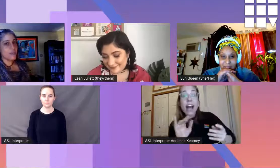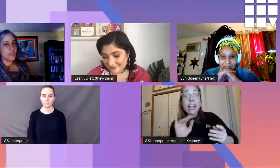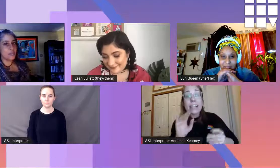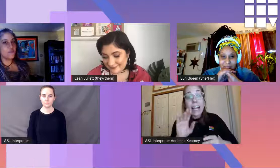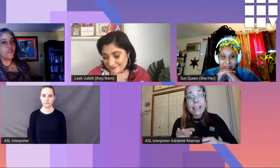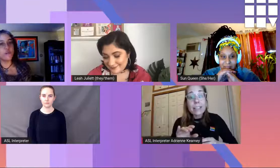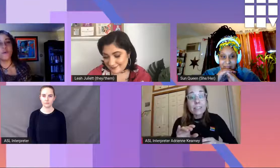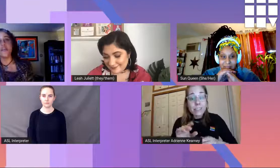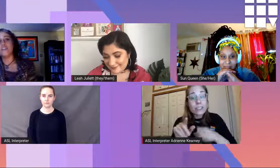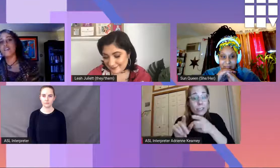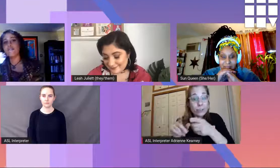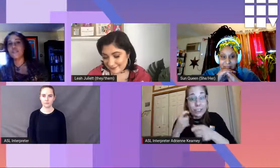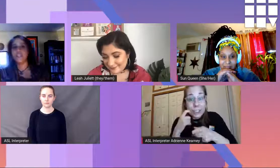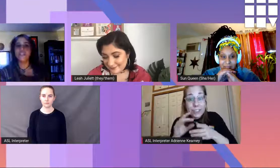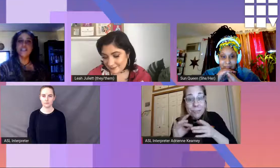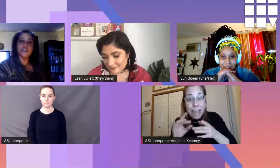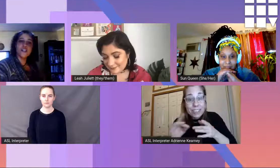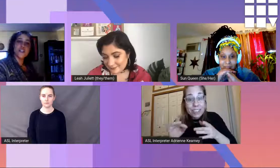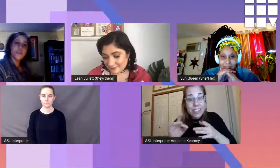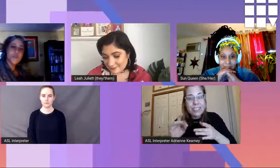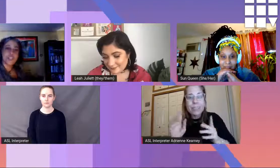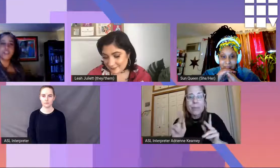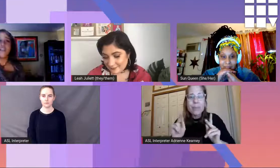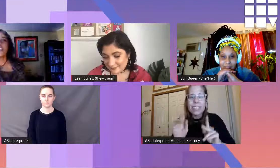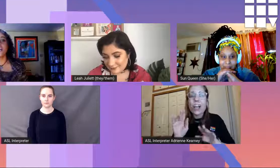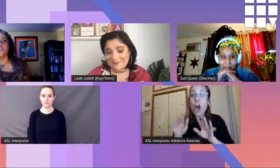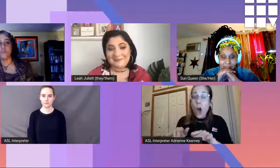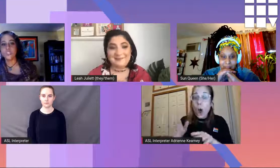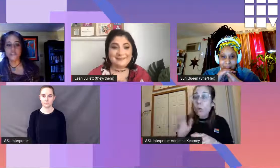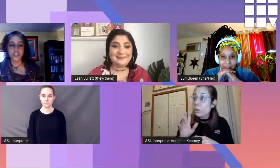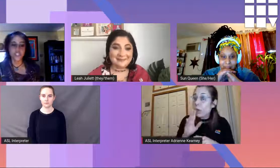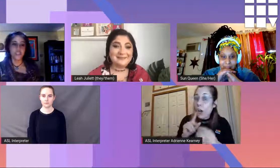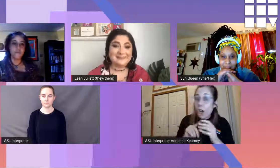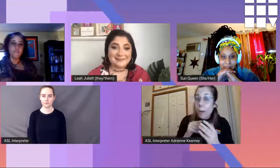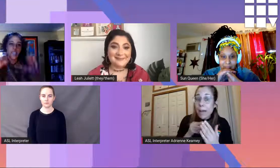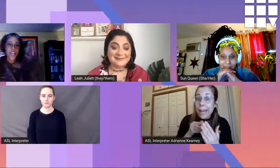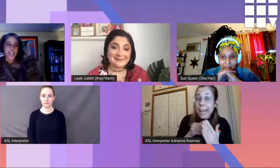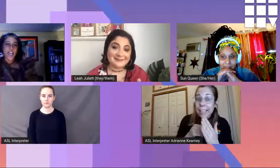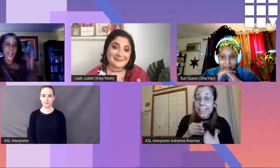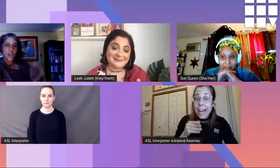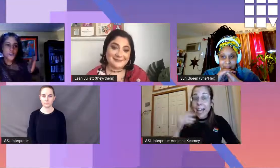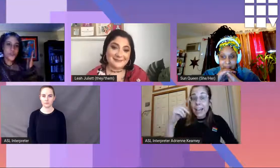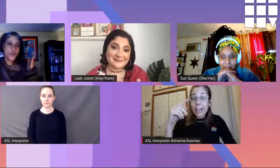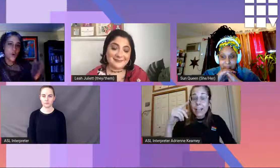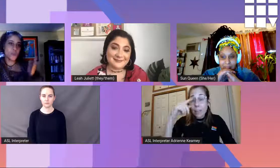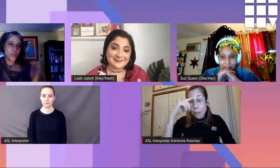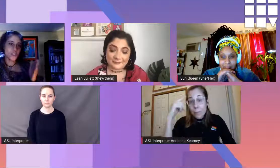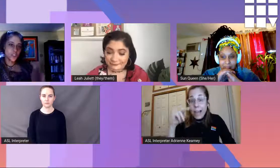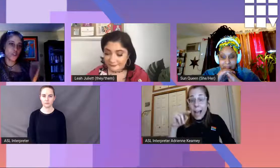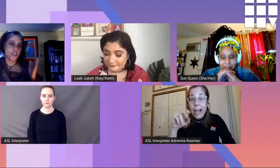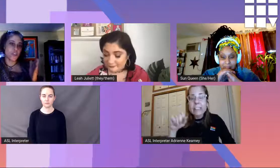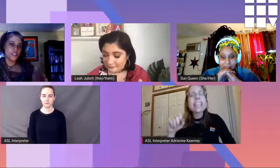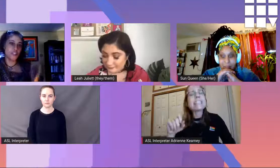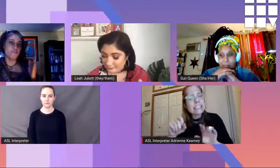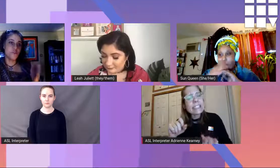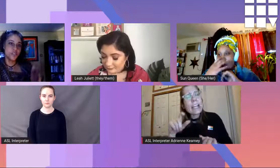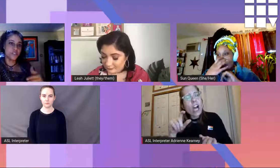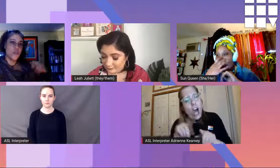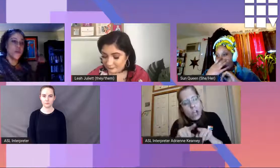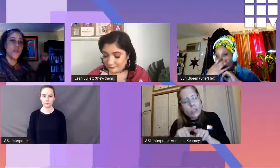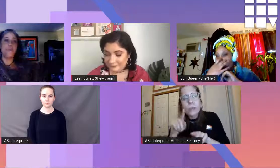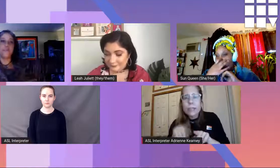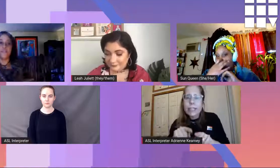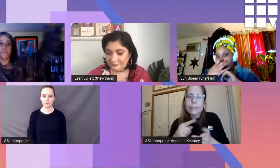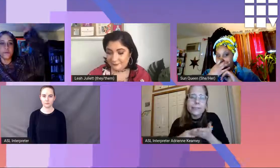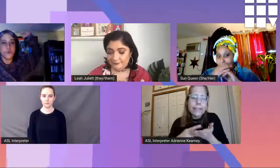anti-Blackness, but maybe if we talk about diversity and inclusion, you'll have space for the gig. How do you hold on to your authentic